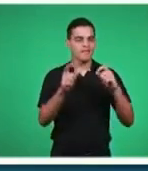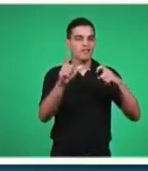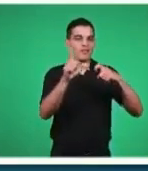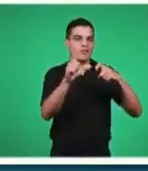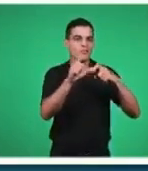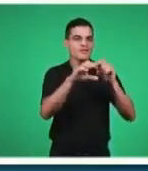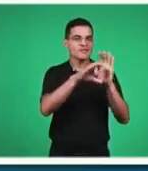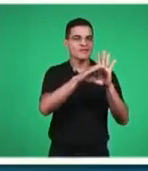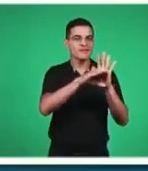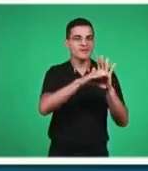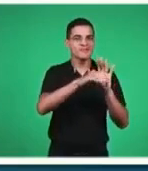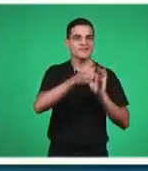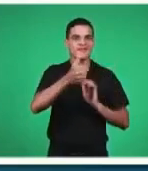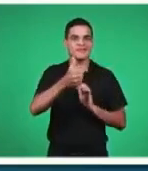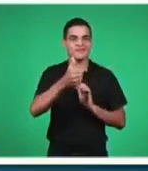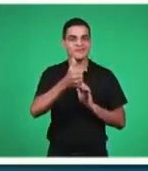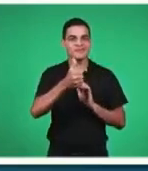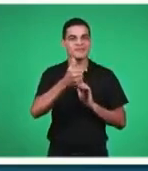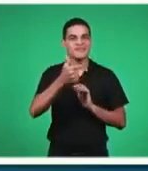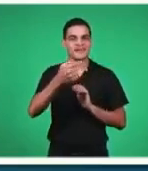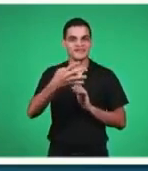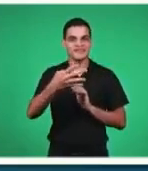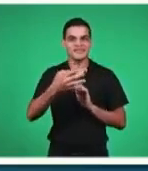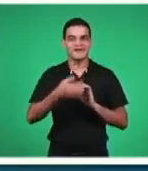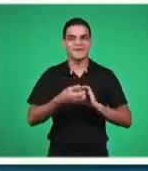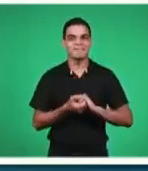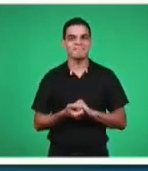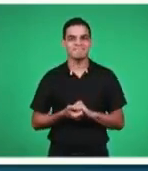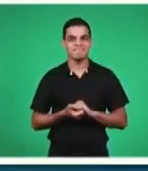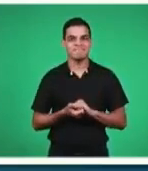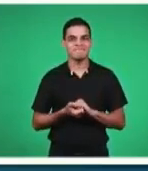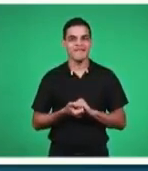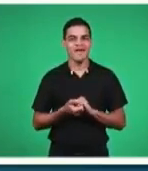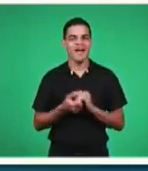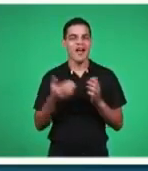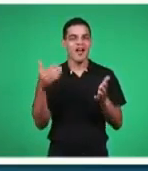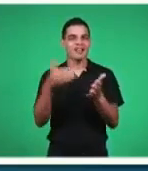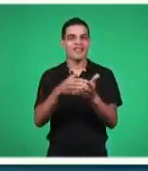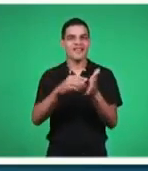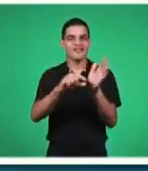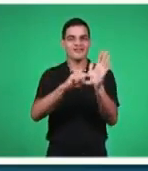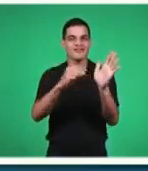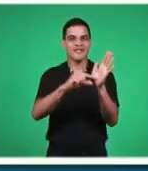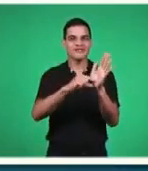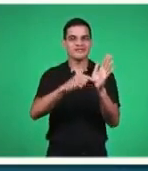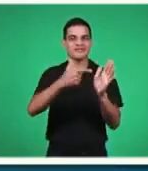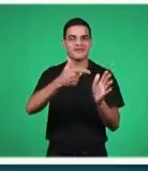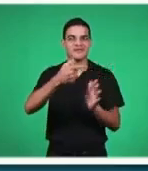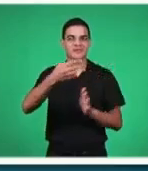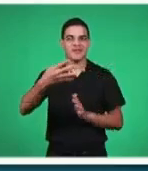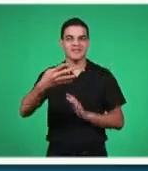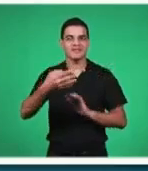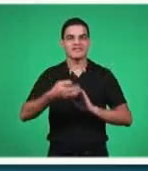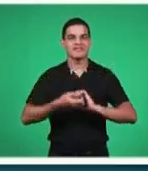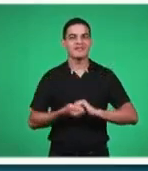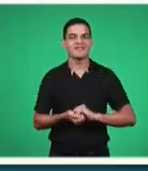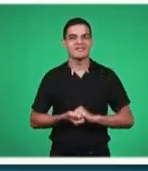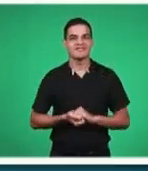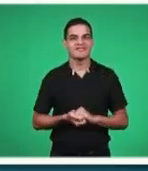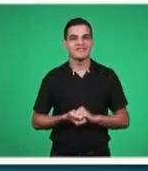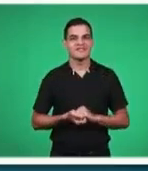In Luke 14, 16-21. And it actually goes to the verse 24, not just 21.